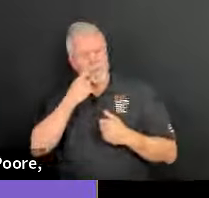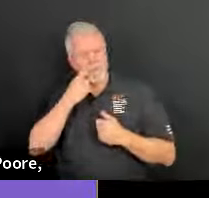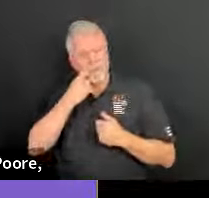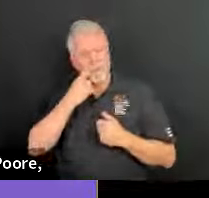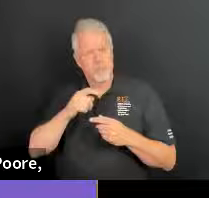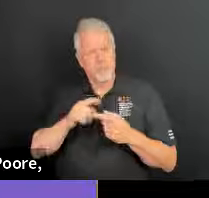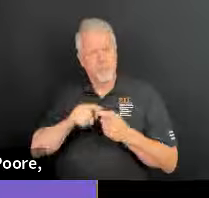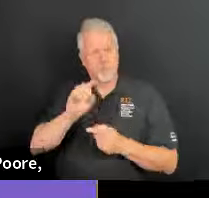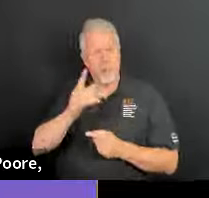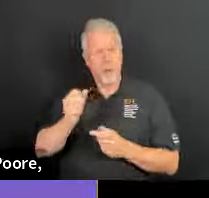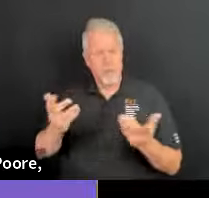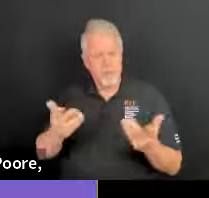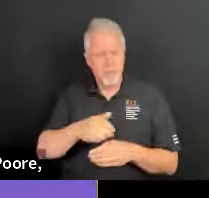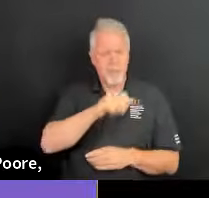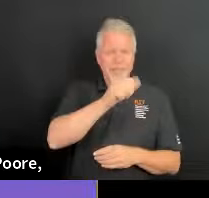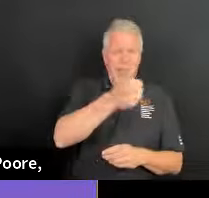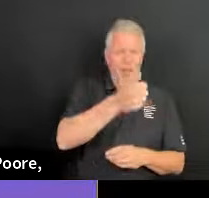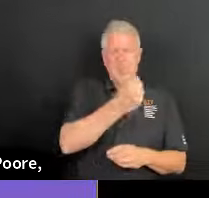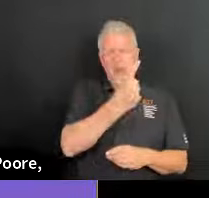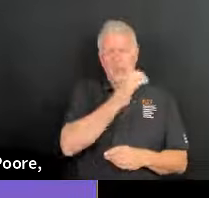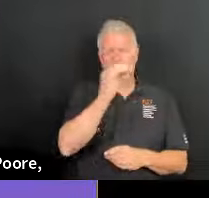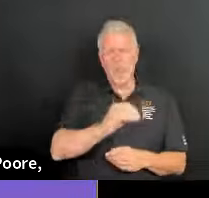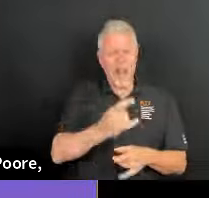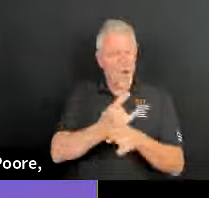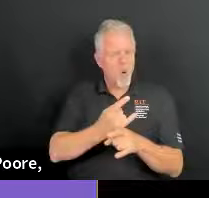a decrease in the services.